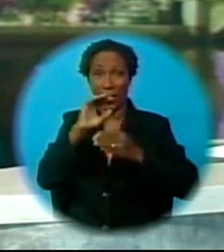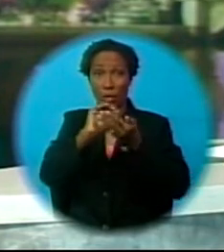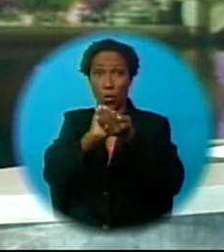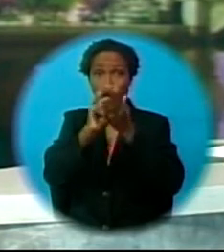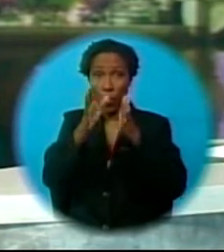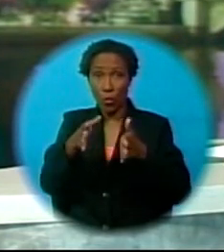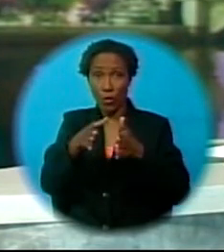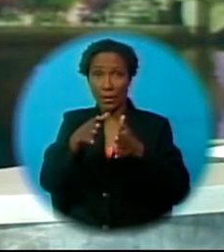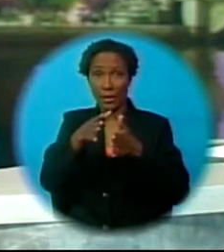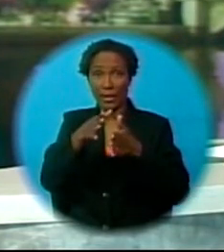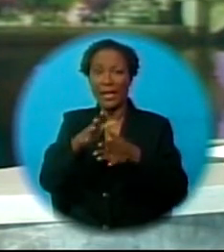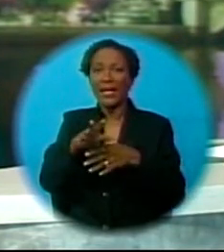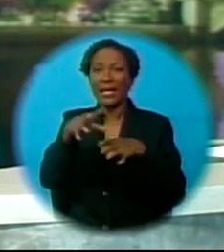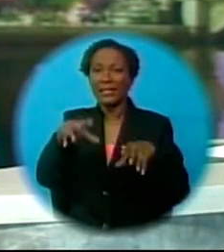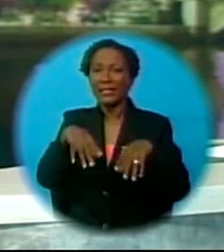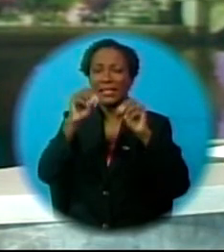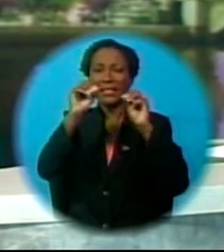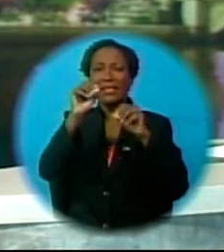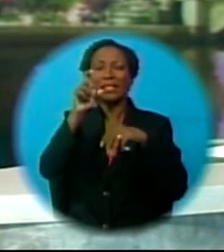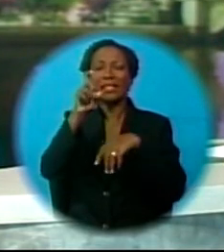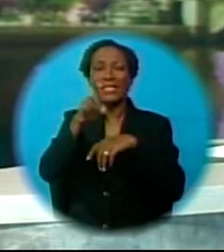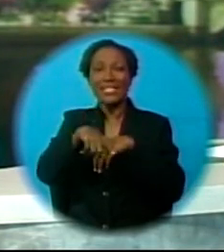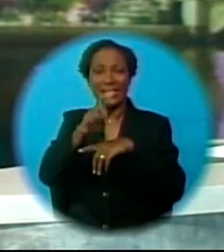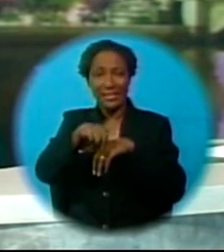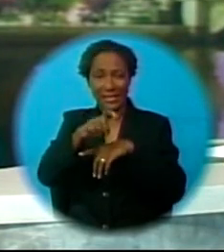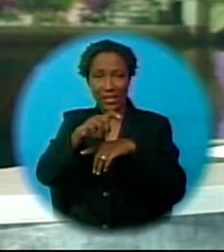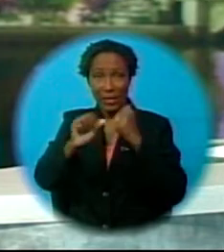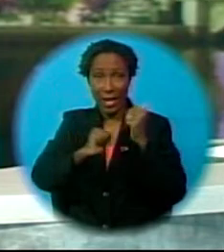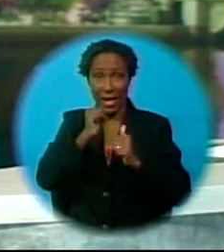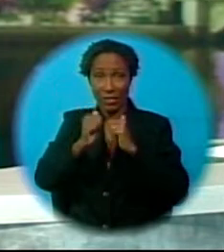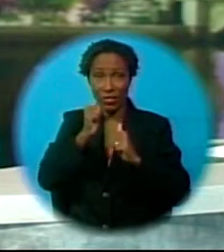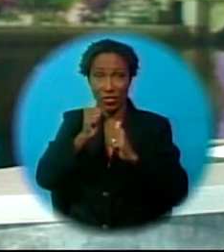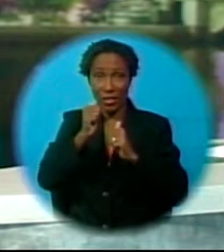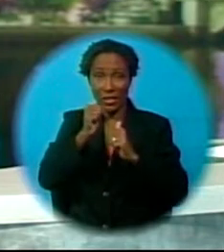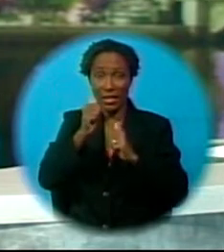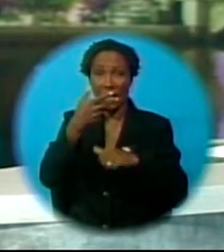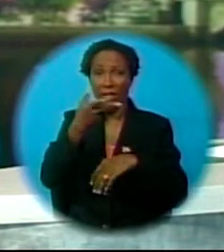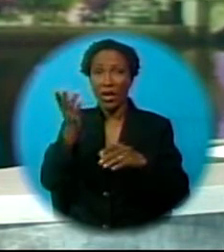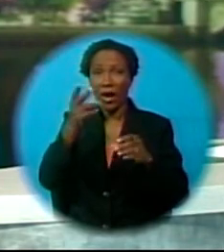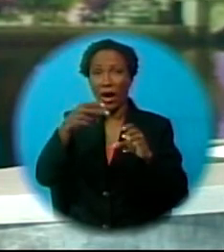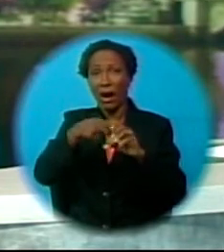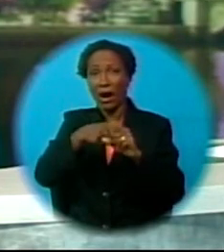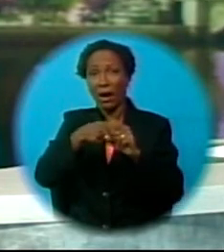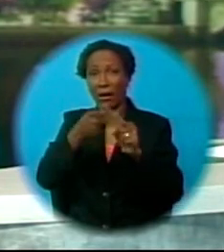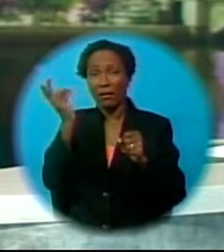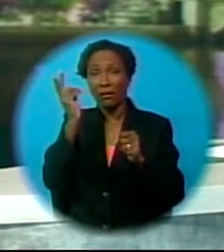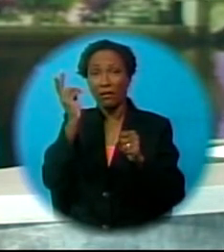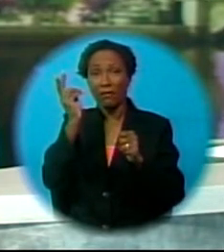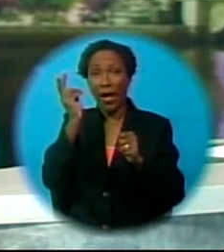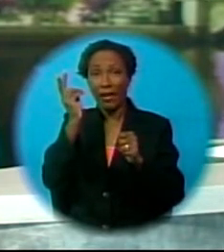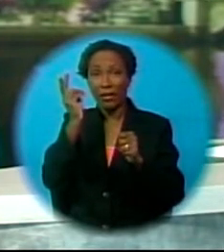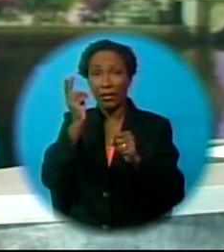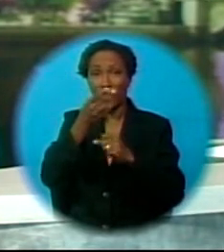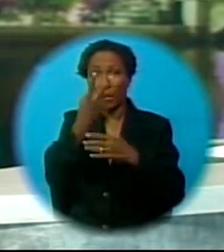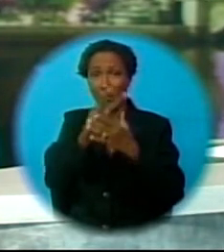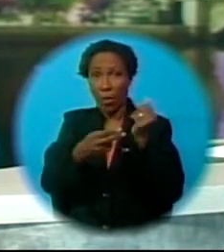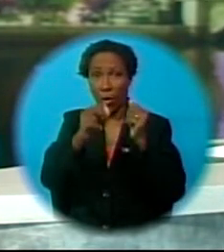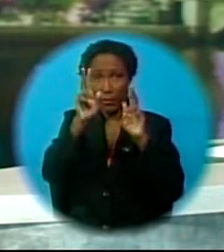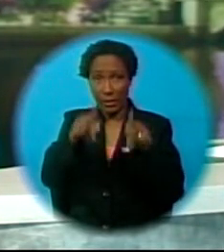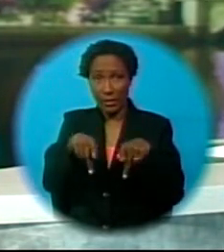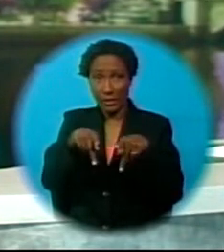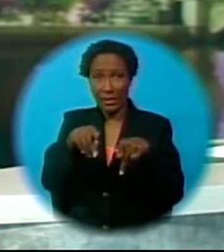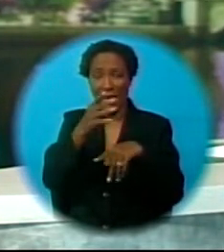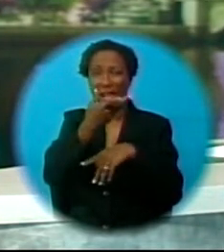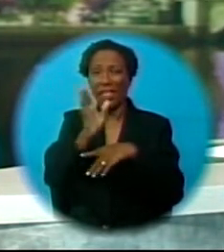corrective action and has dismissed the 2 employees involved in the incident. The ministry says it has been collaborating fully with the